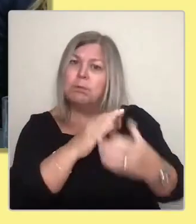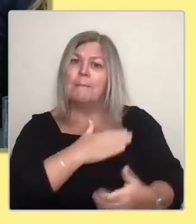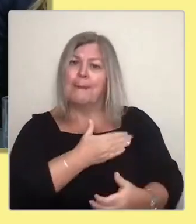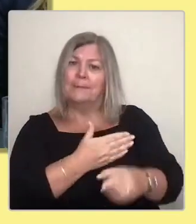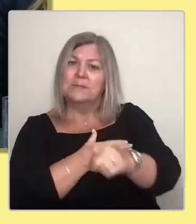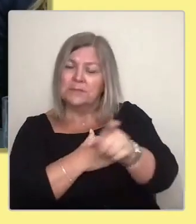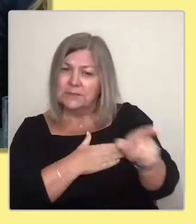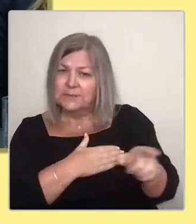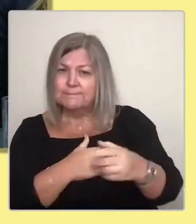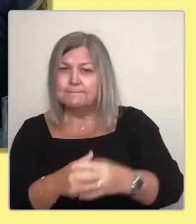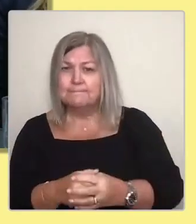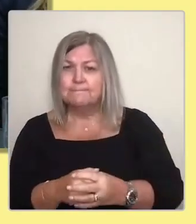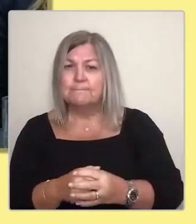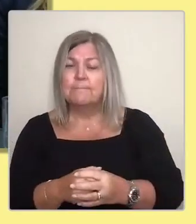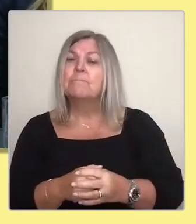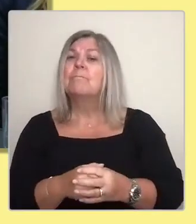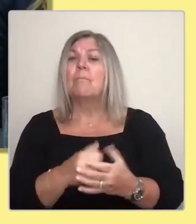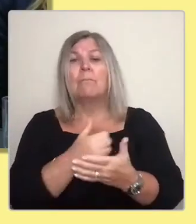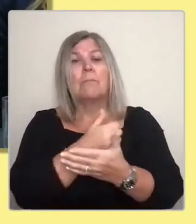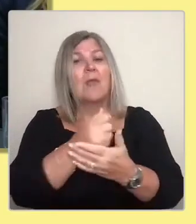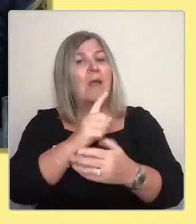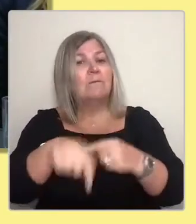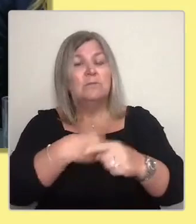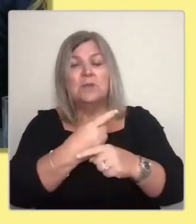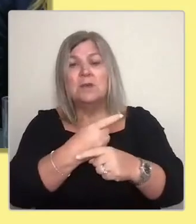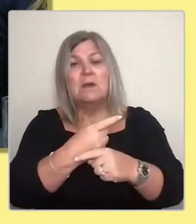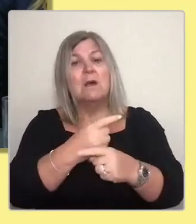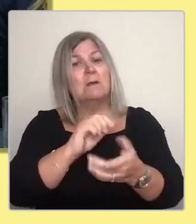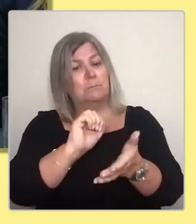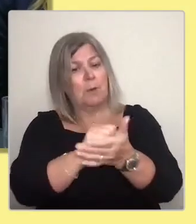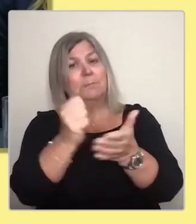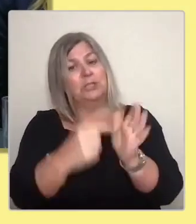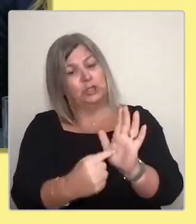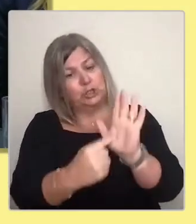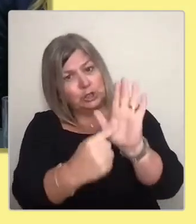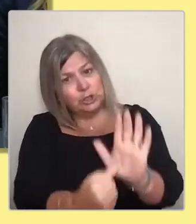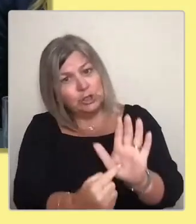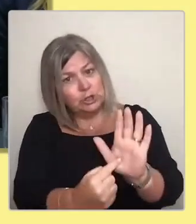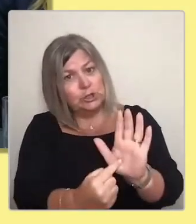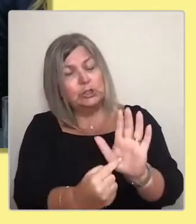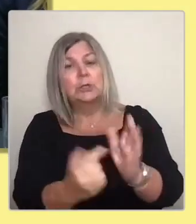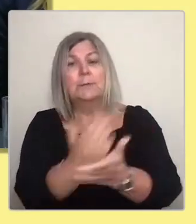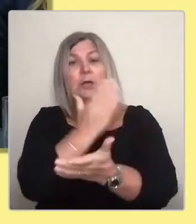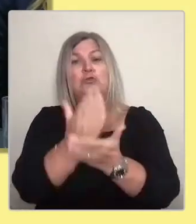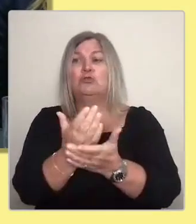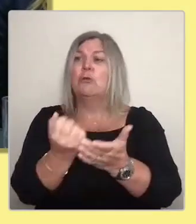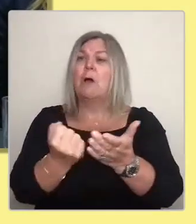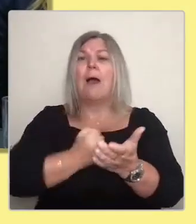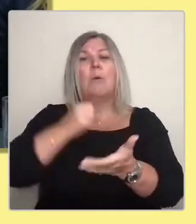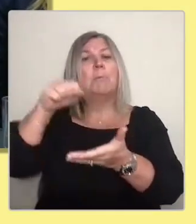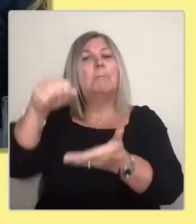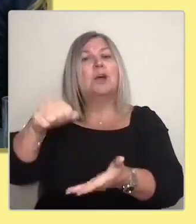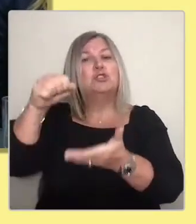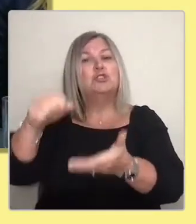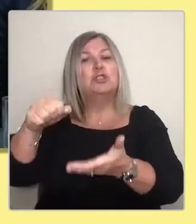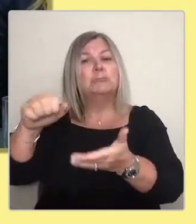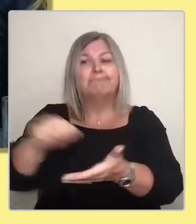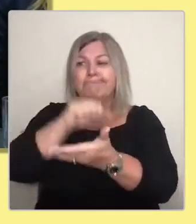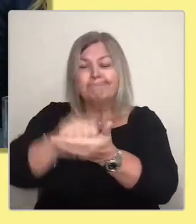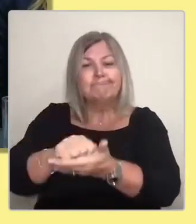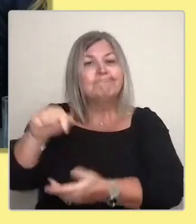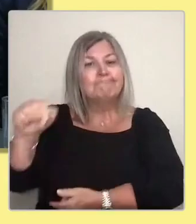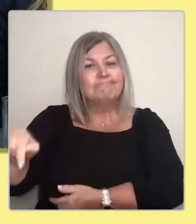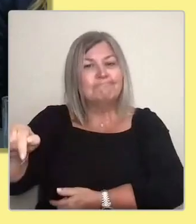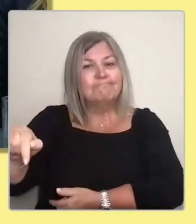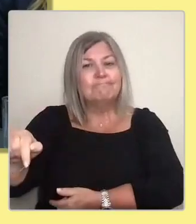course, we do publish the figures every year that Scotland balances its budget. So every time you hear anything about a black hole,